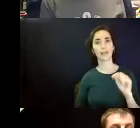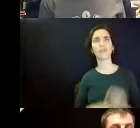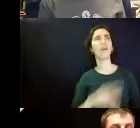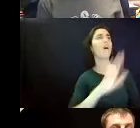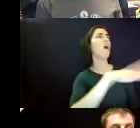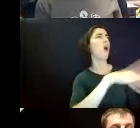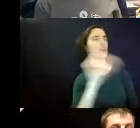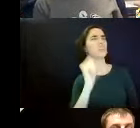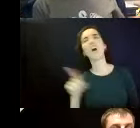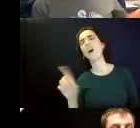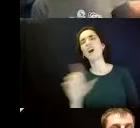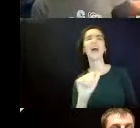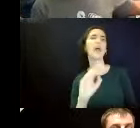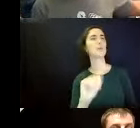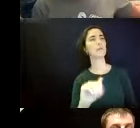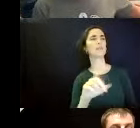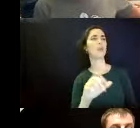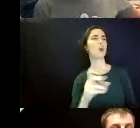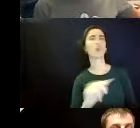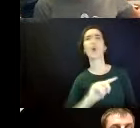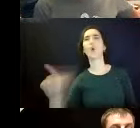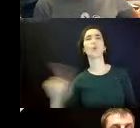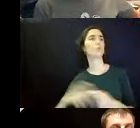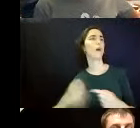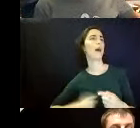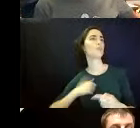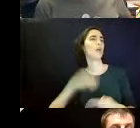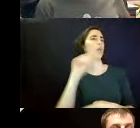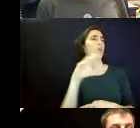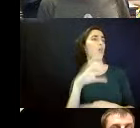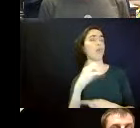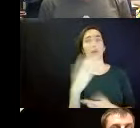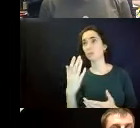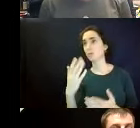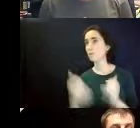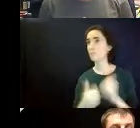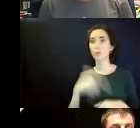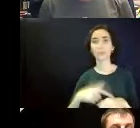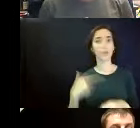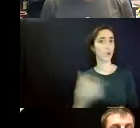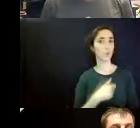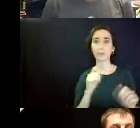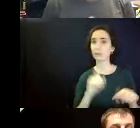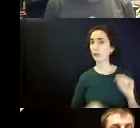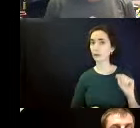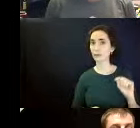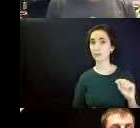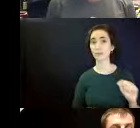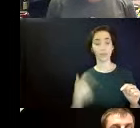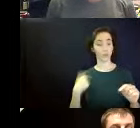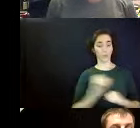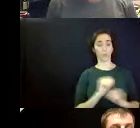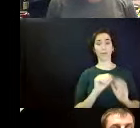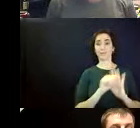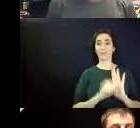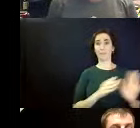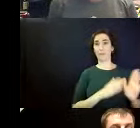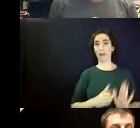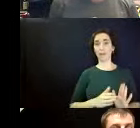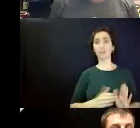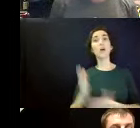to, the 123 Civic Center. As state planners, we might not know that, and some people don't want